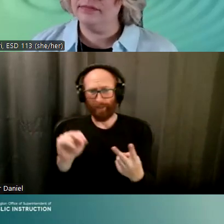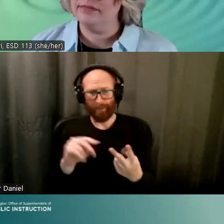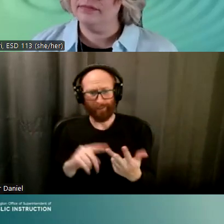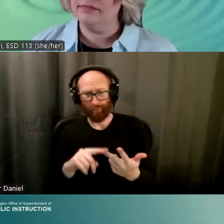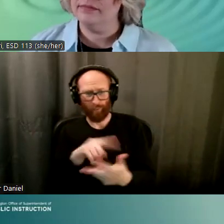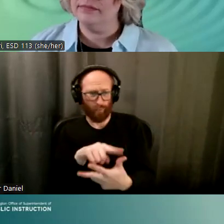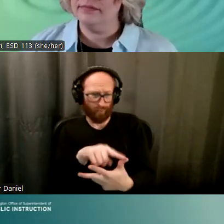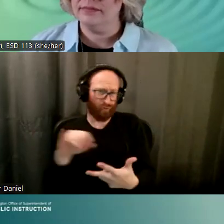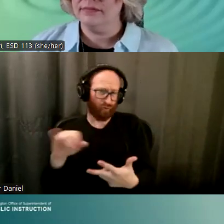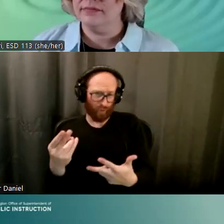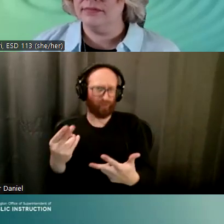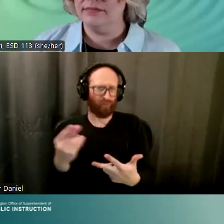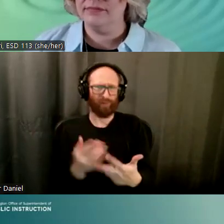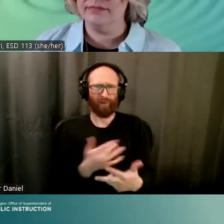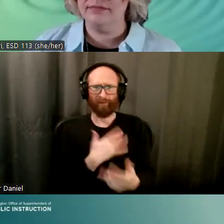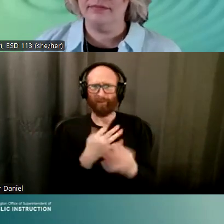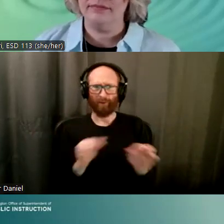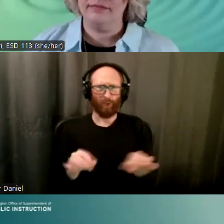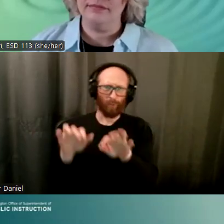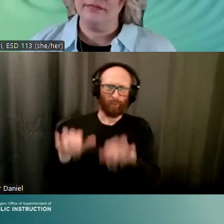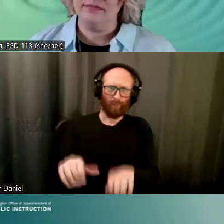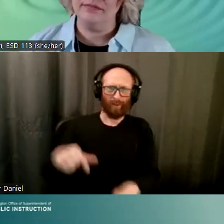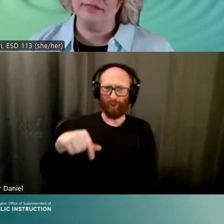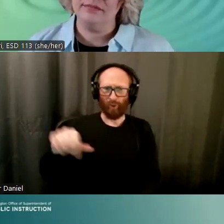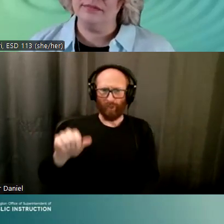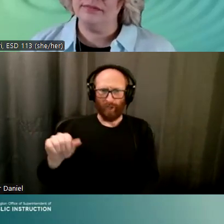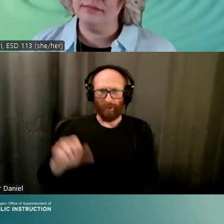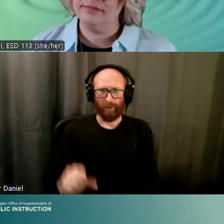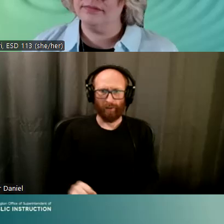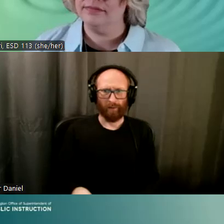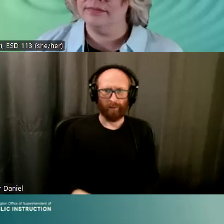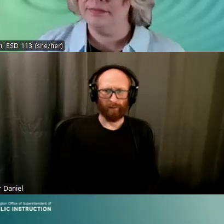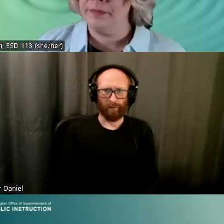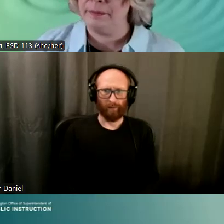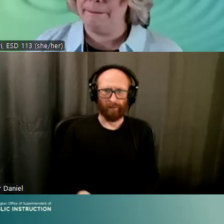to bring them up in the Q&A.